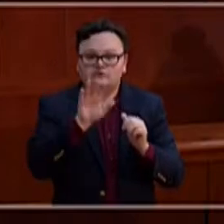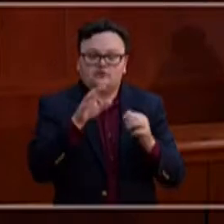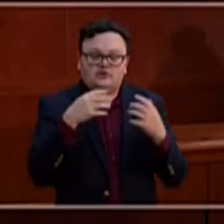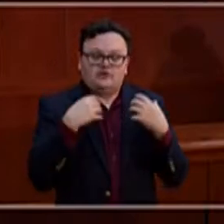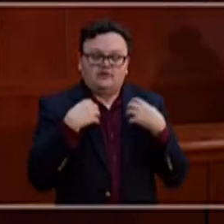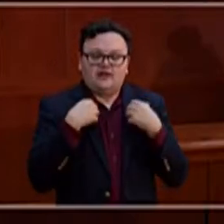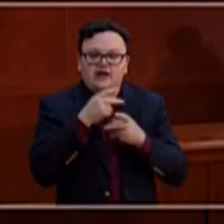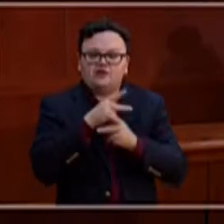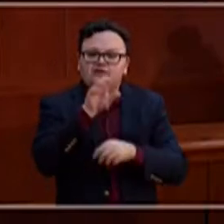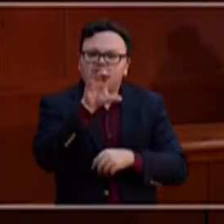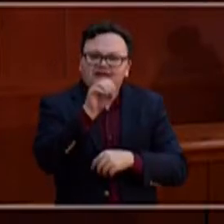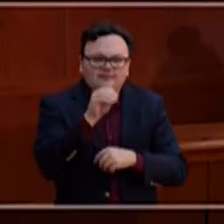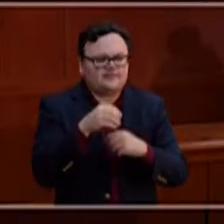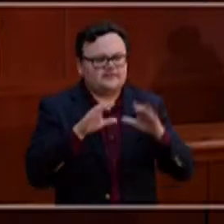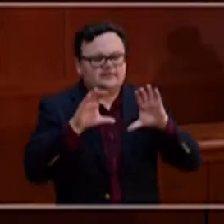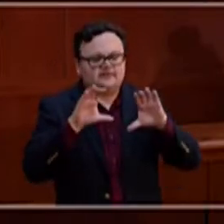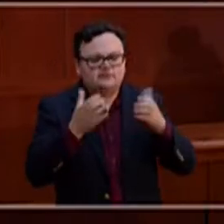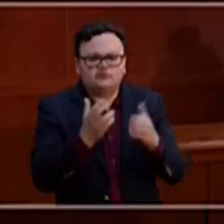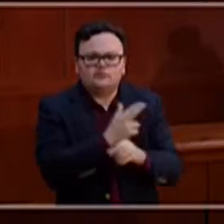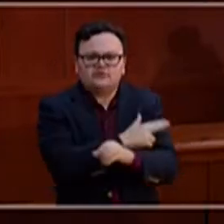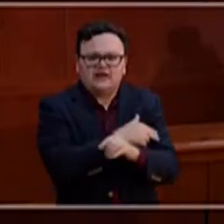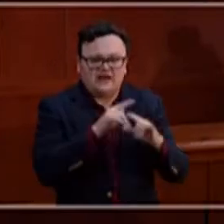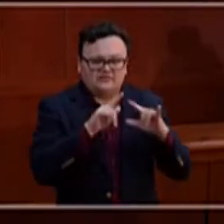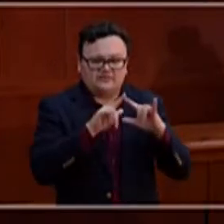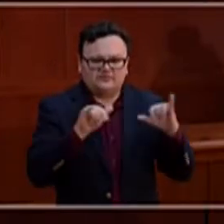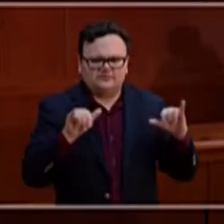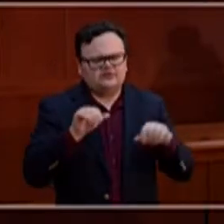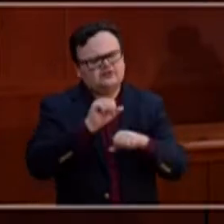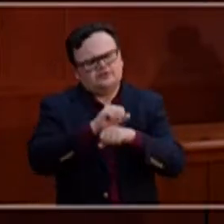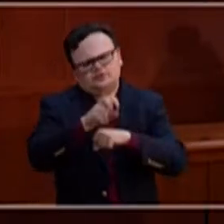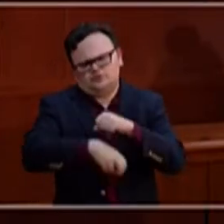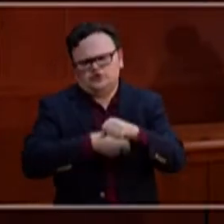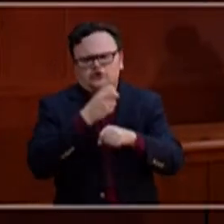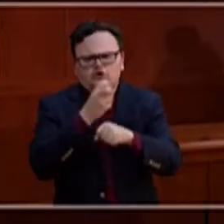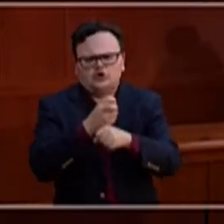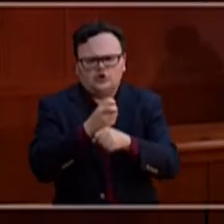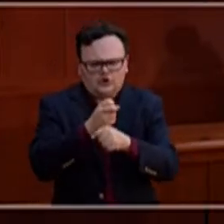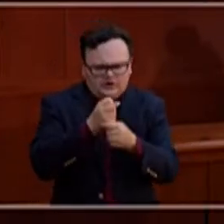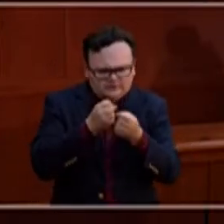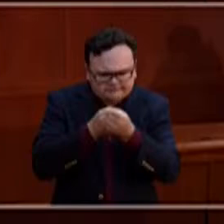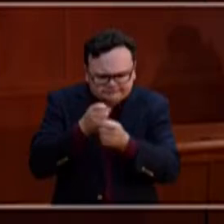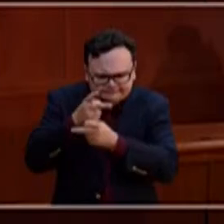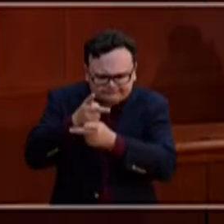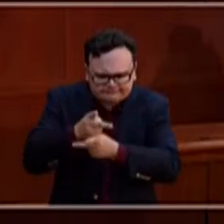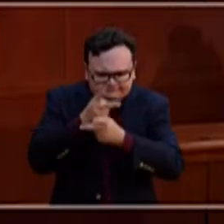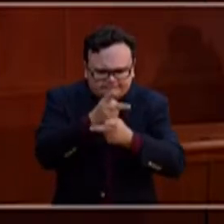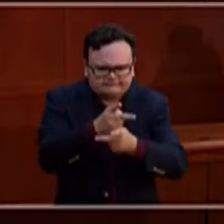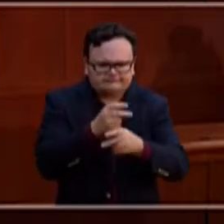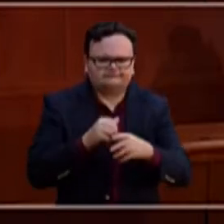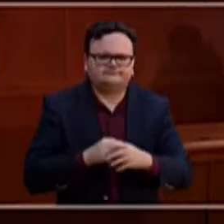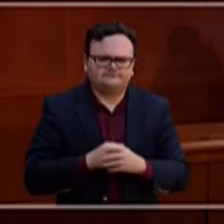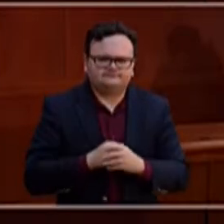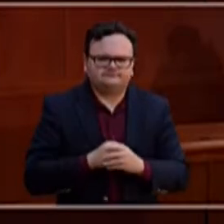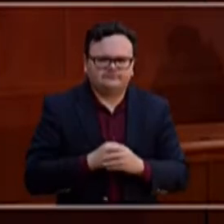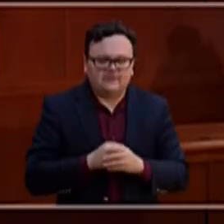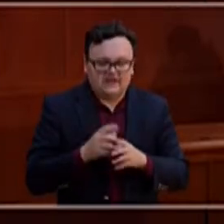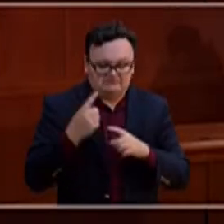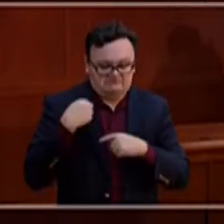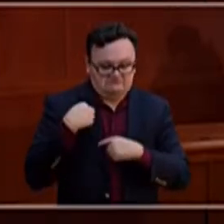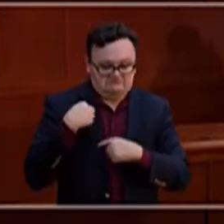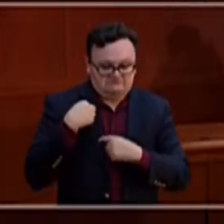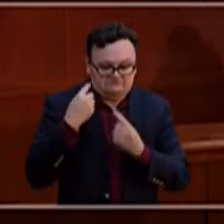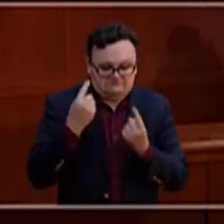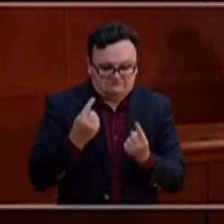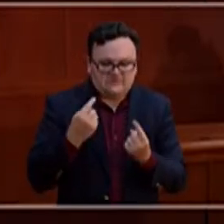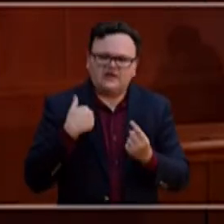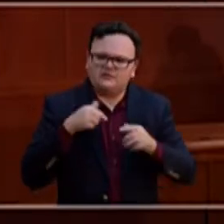companies, groups, hospitals are working really hard, and that as of today, we continue to do a really good job and to